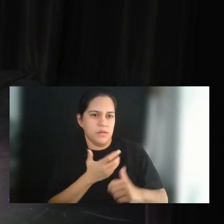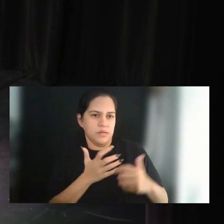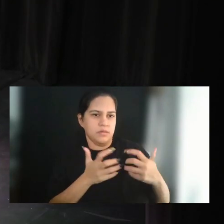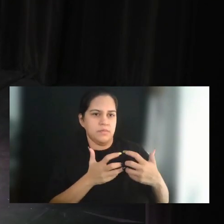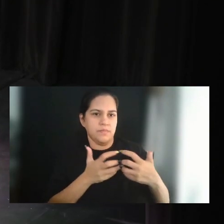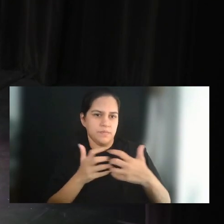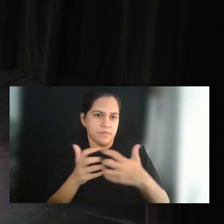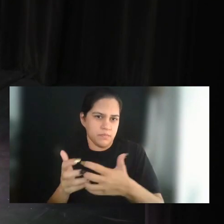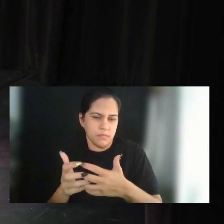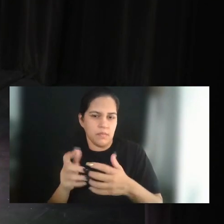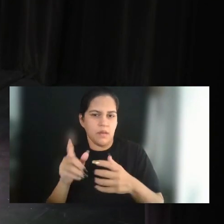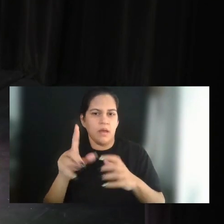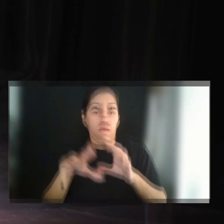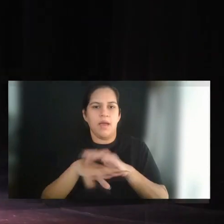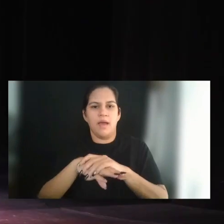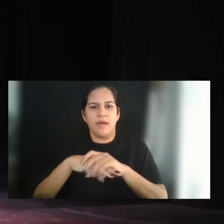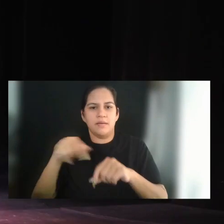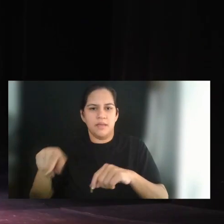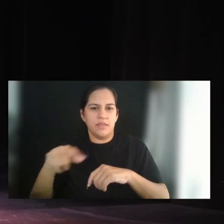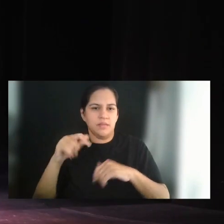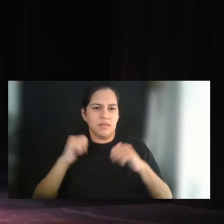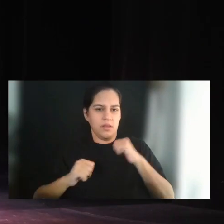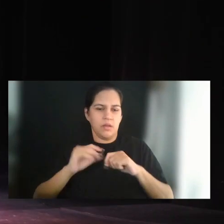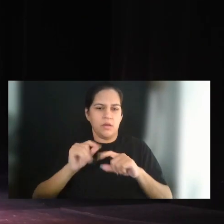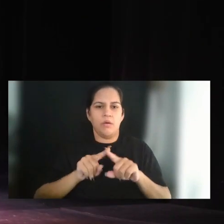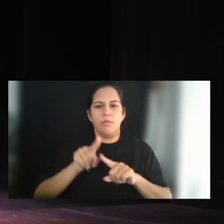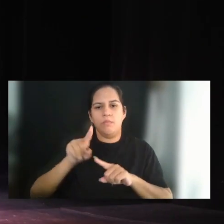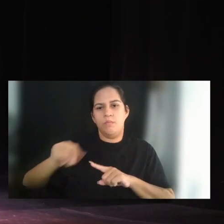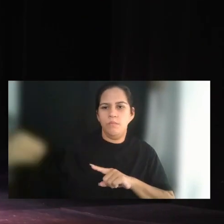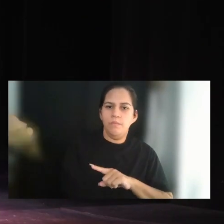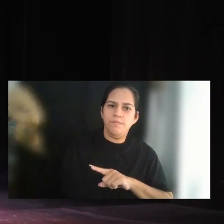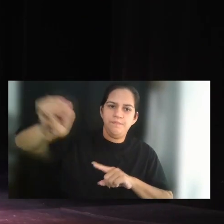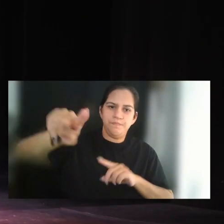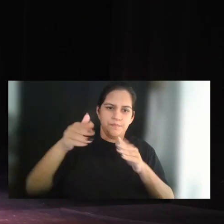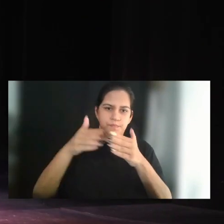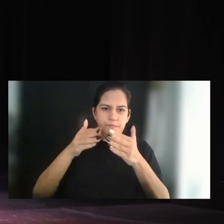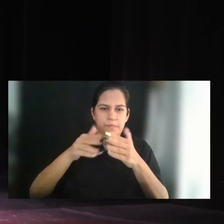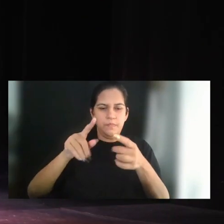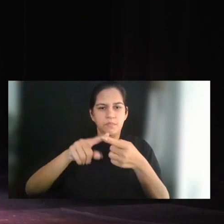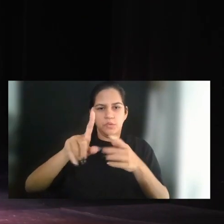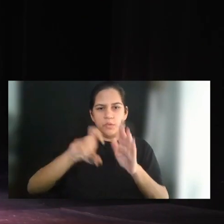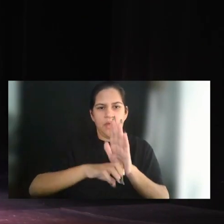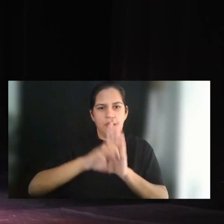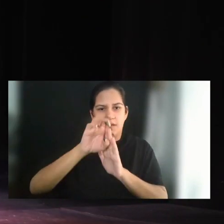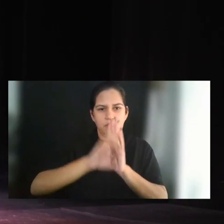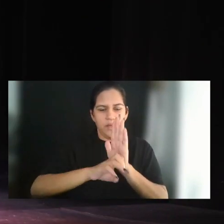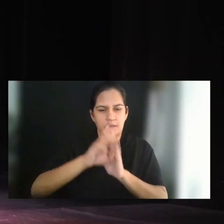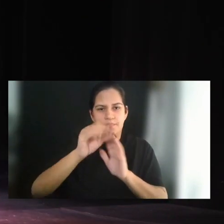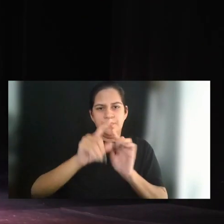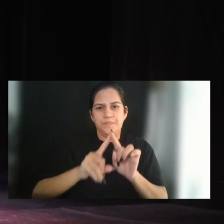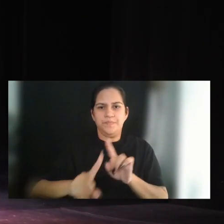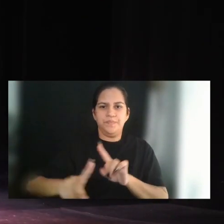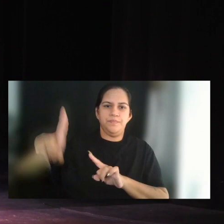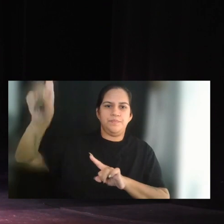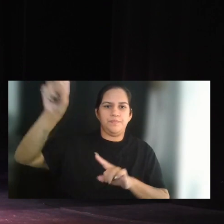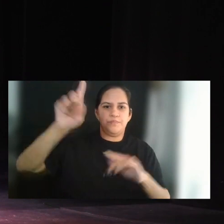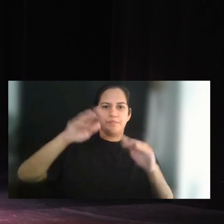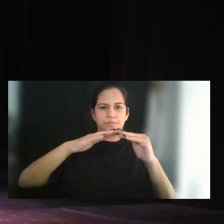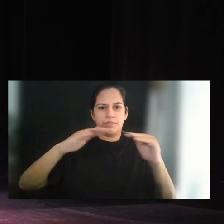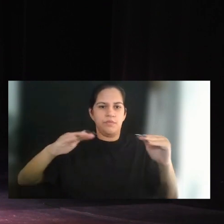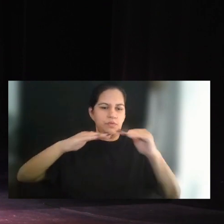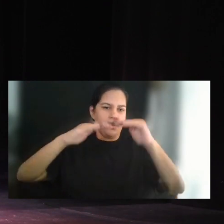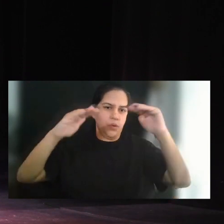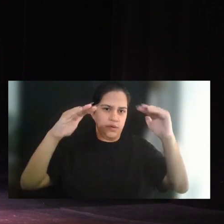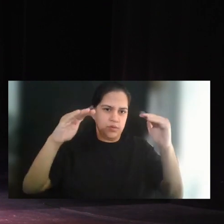this theater and go around the corner to the elevators and go up to one of the floors that the volunteers will tell